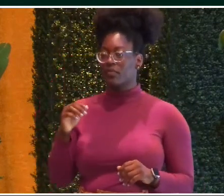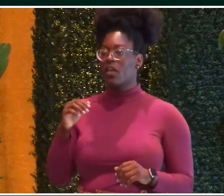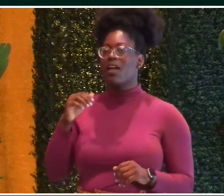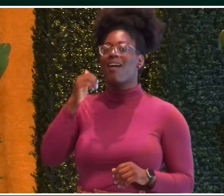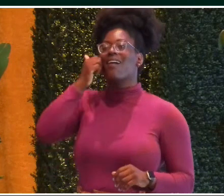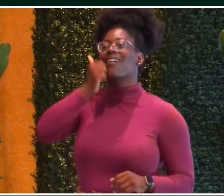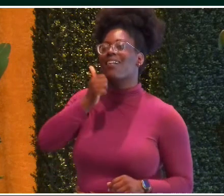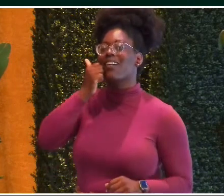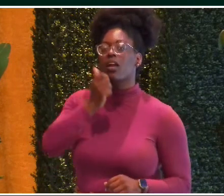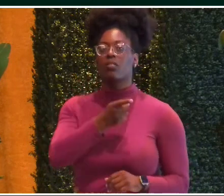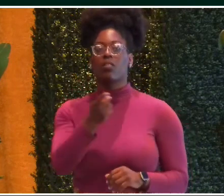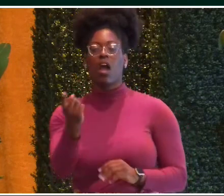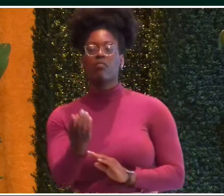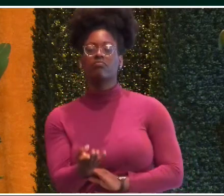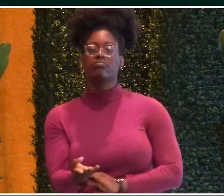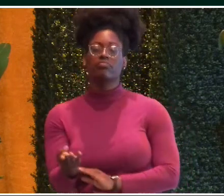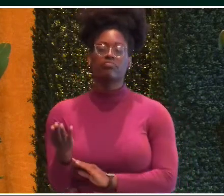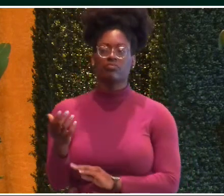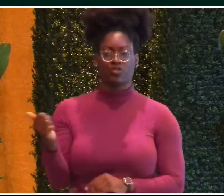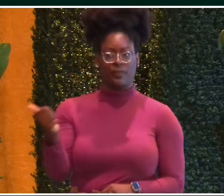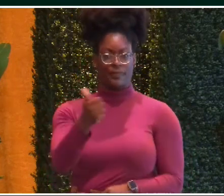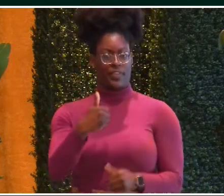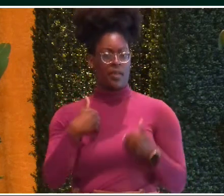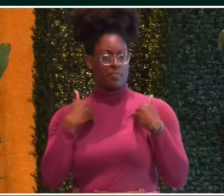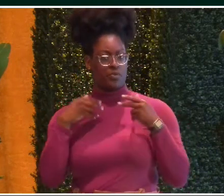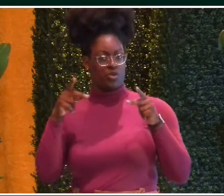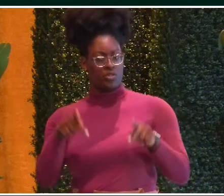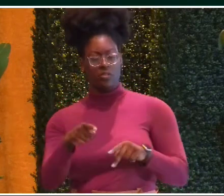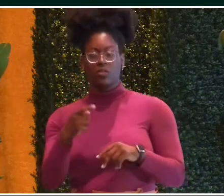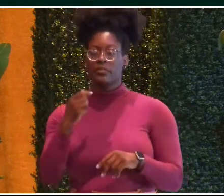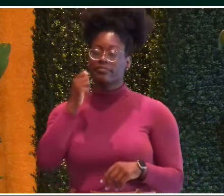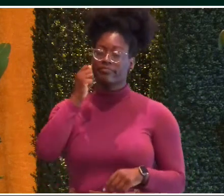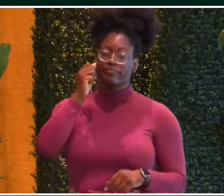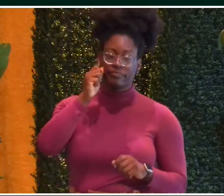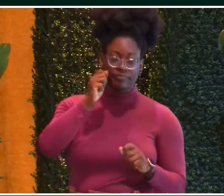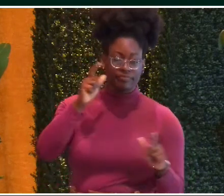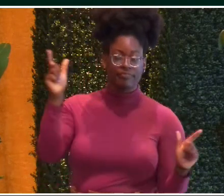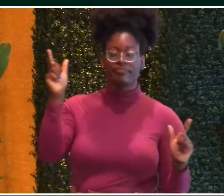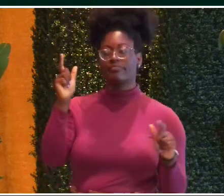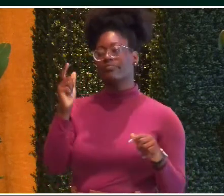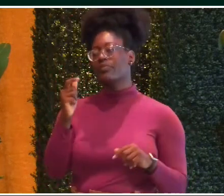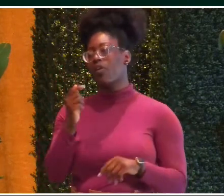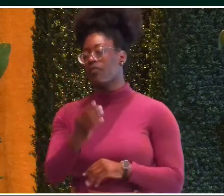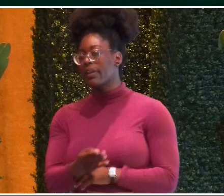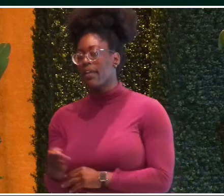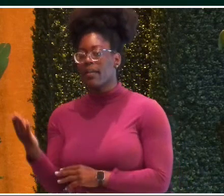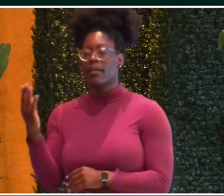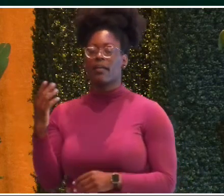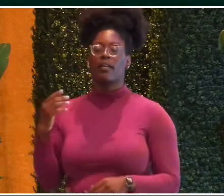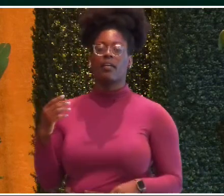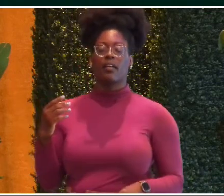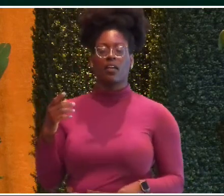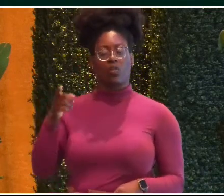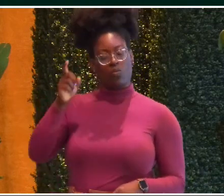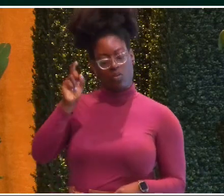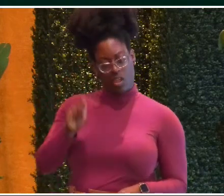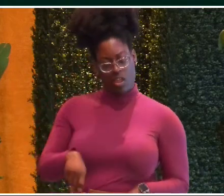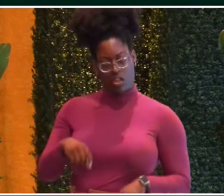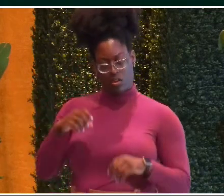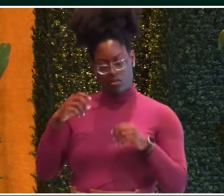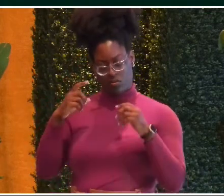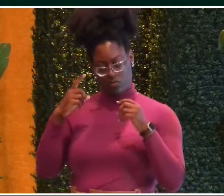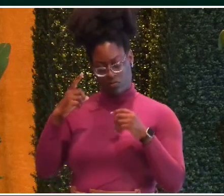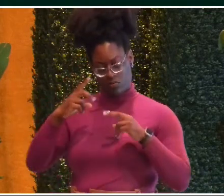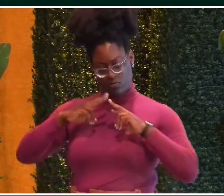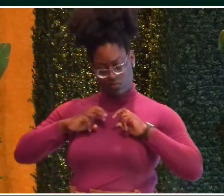into your adulthood, is to think to yourself, how will I contribute to lessening suffering, my own and